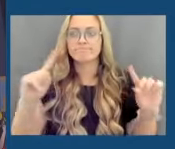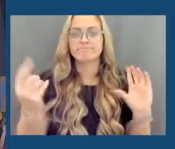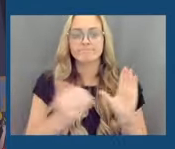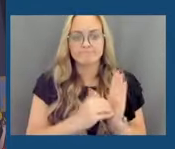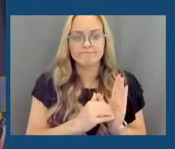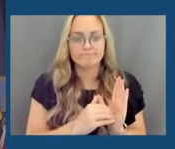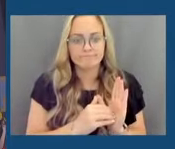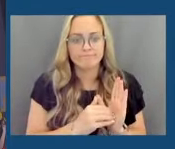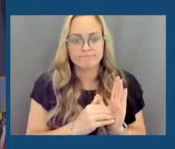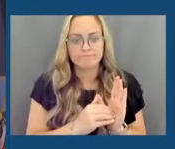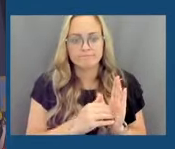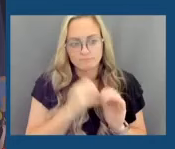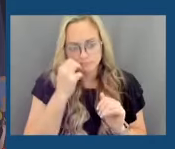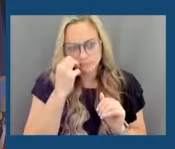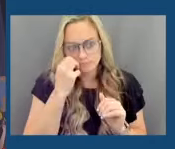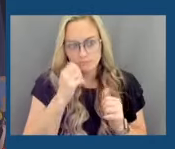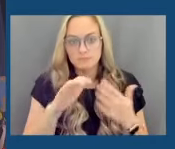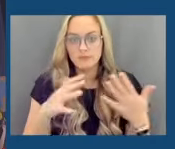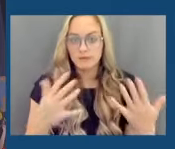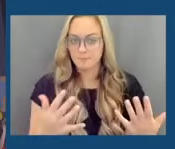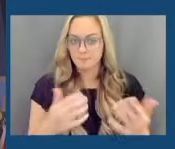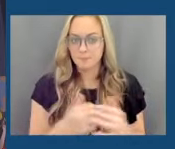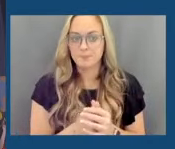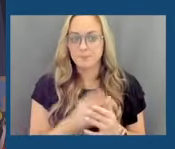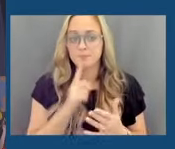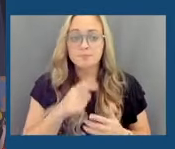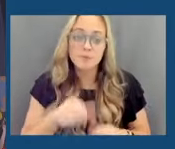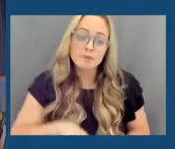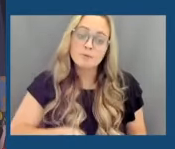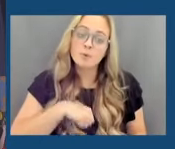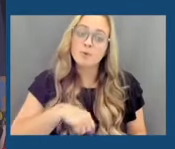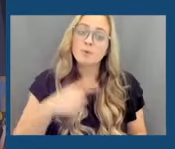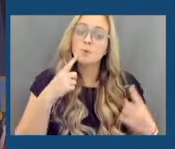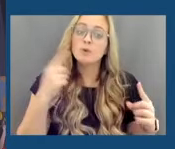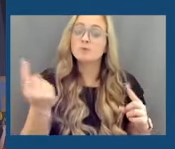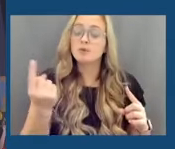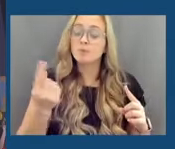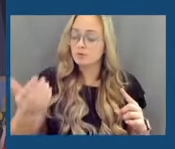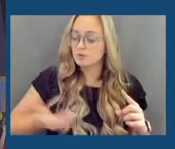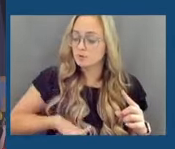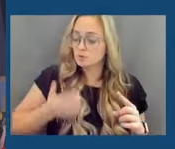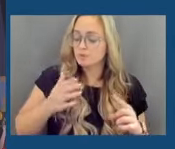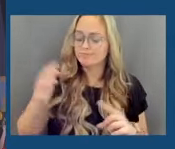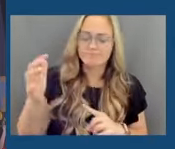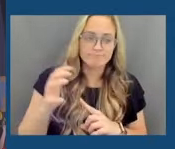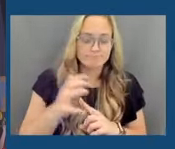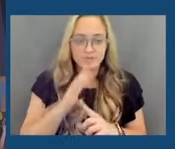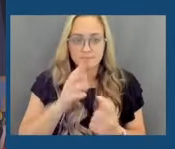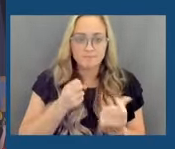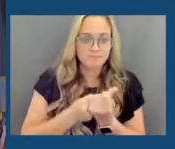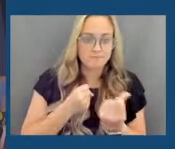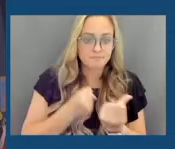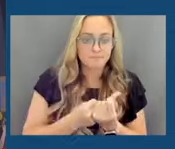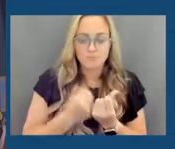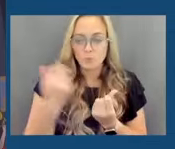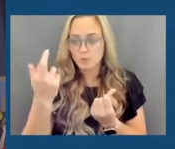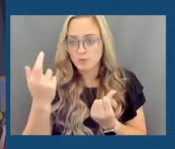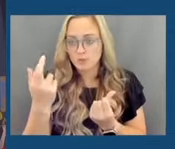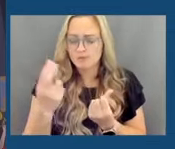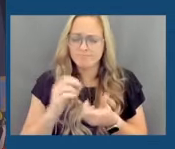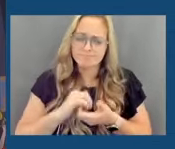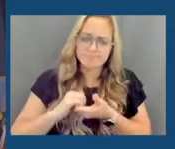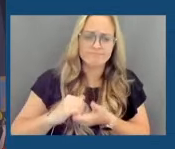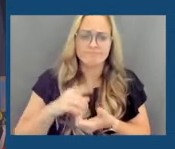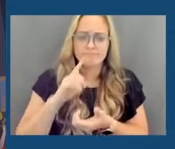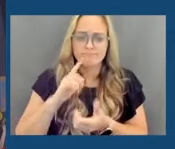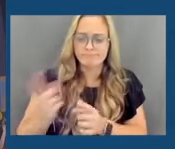And with that, I'm really proud to announce someone who's a champion of these causes, has been an ally at my side.